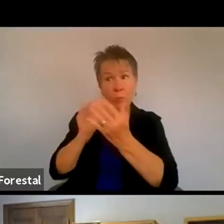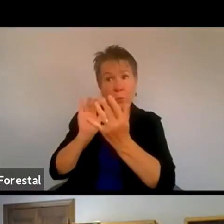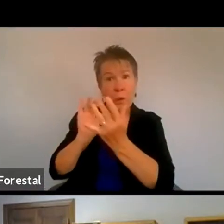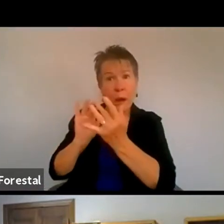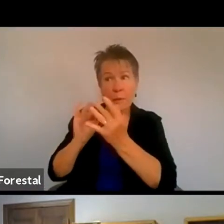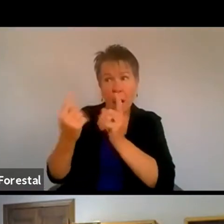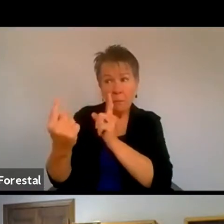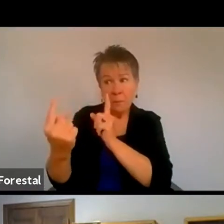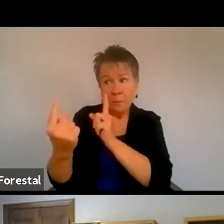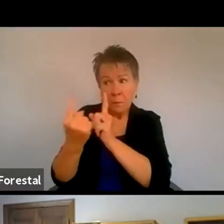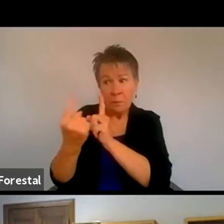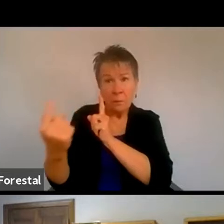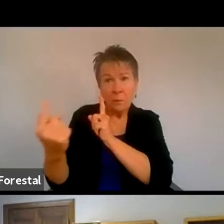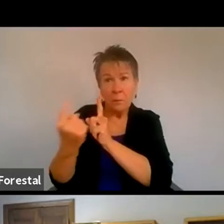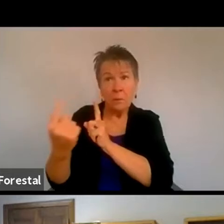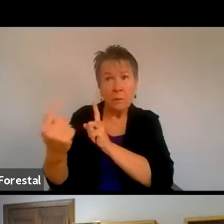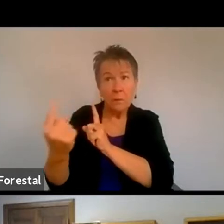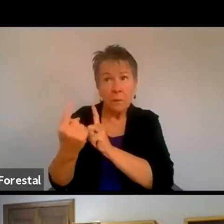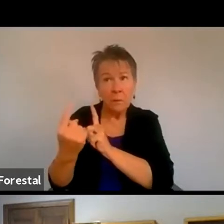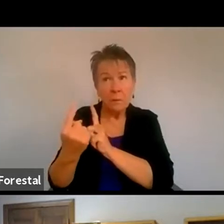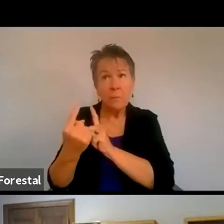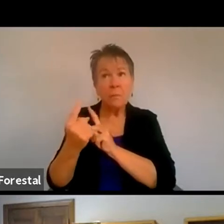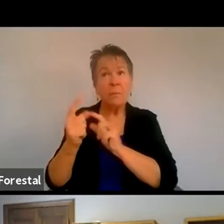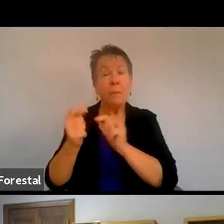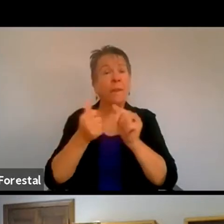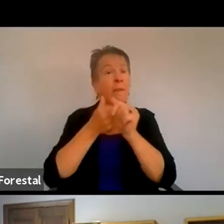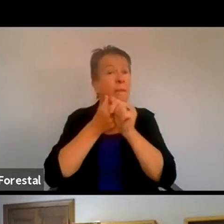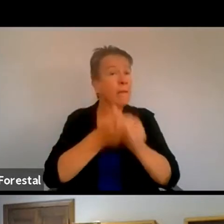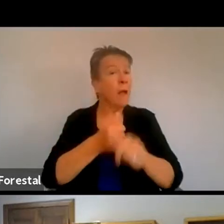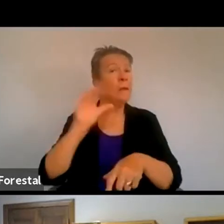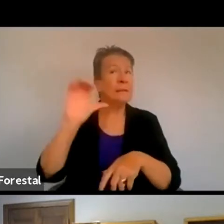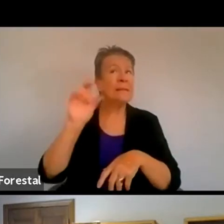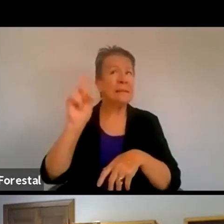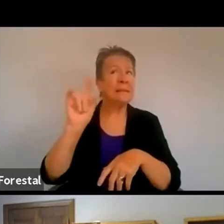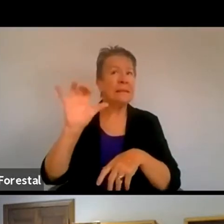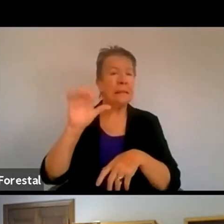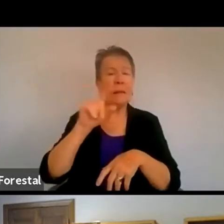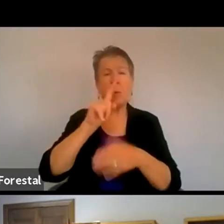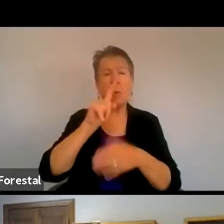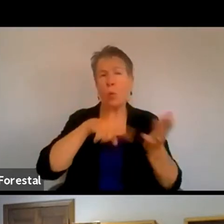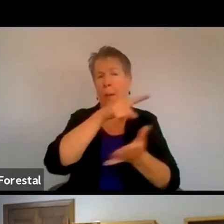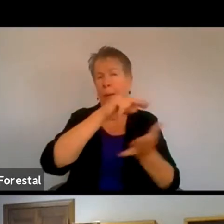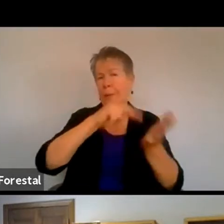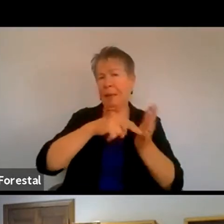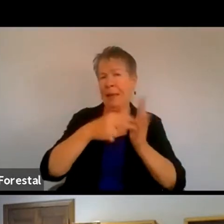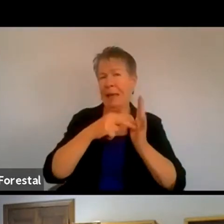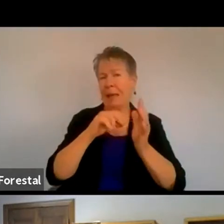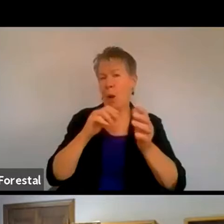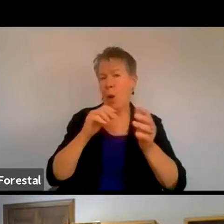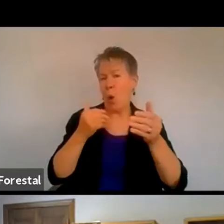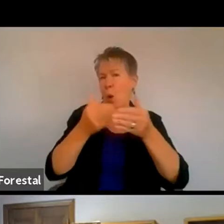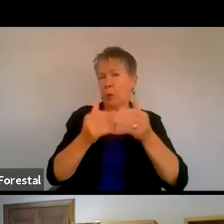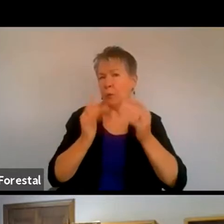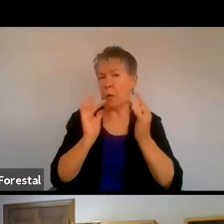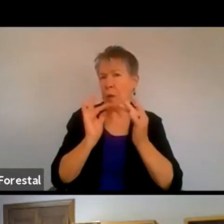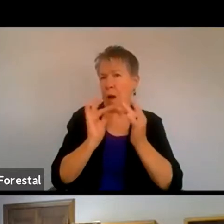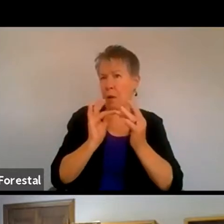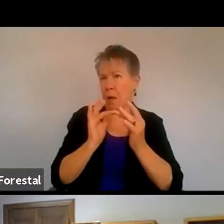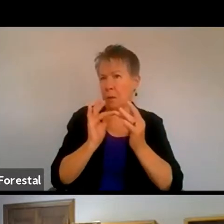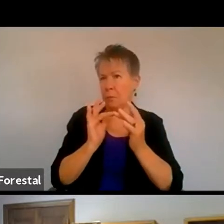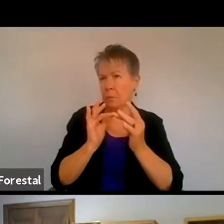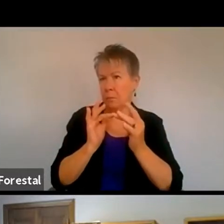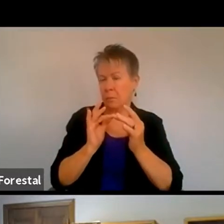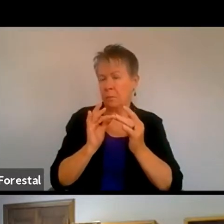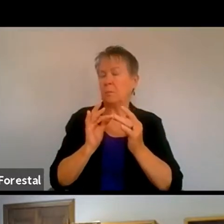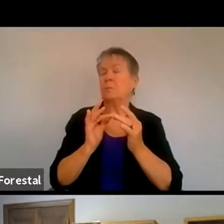defined by the CDC, they got to quarantine for 14 days without any exception. And we have, I don't have a number for